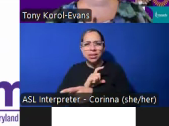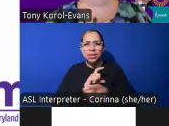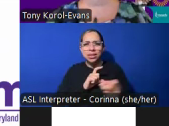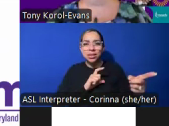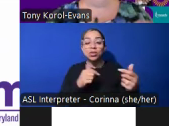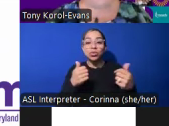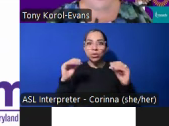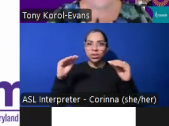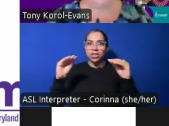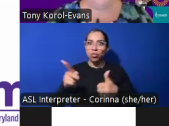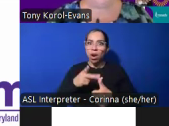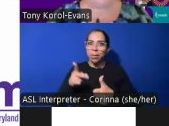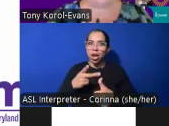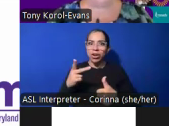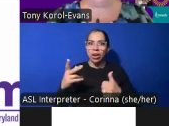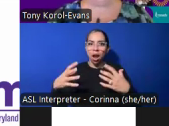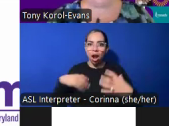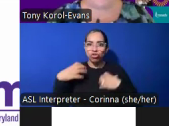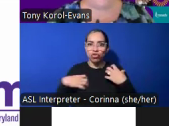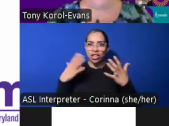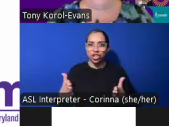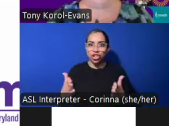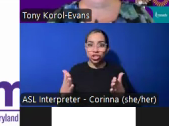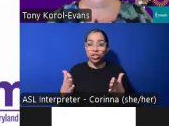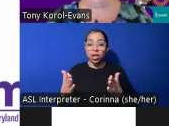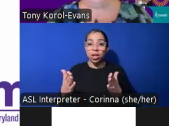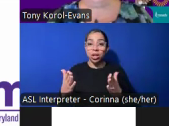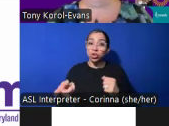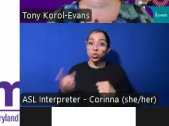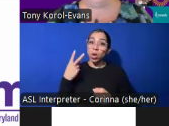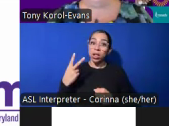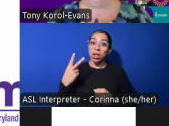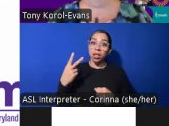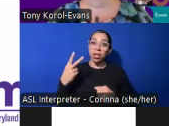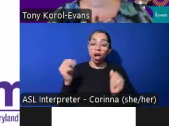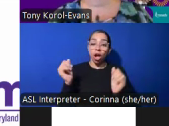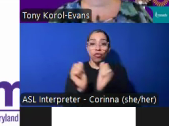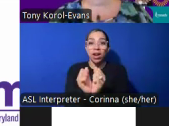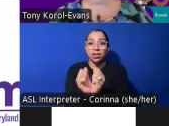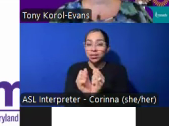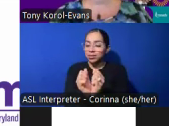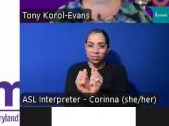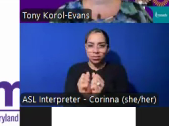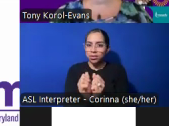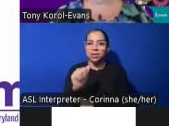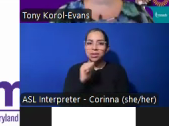aggressor, right? Don't make dual arrests. This is not a dual arrest situation, right?